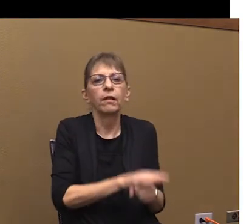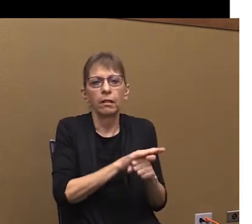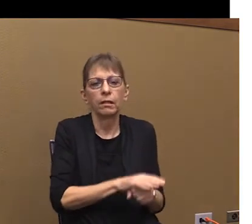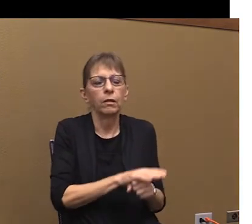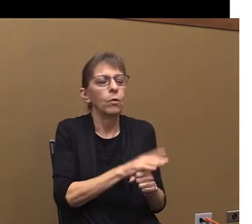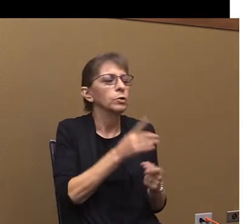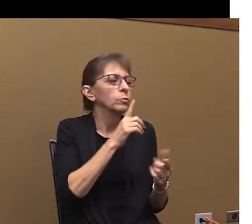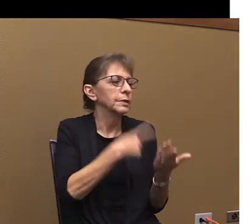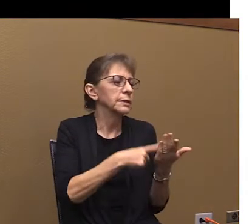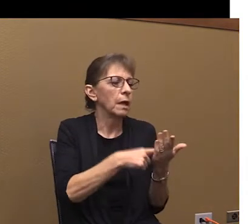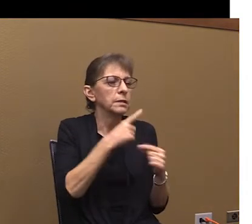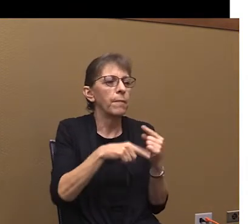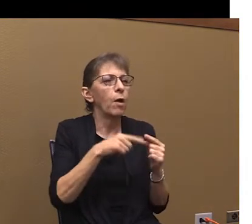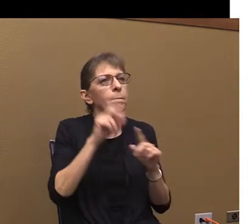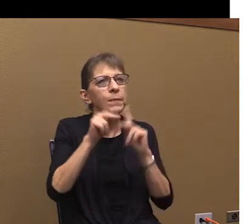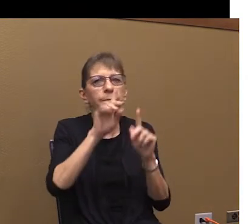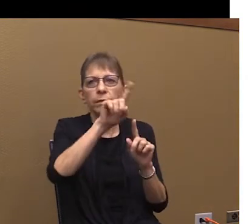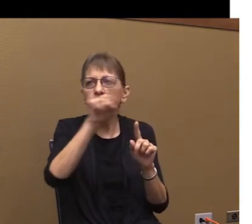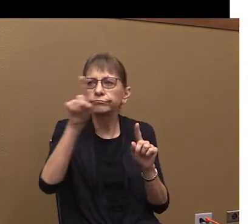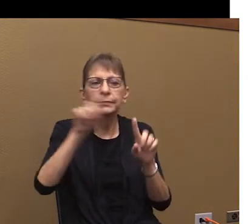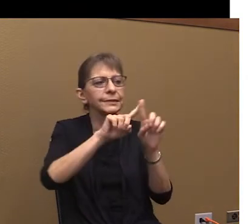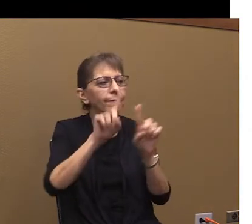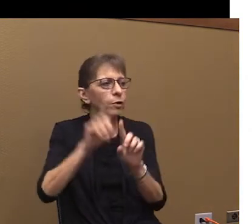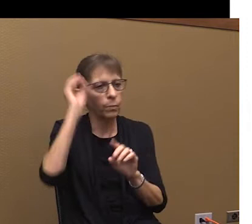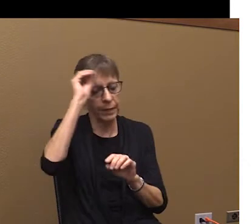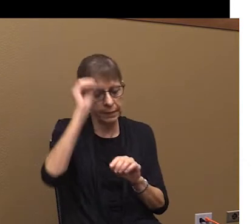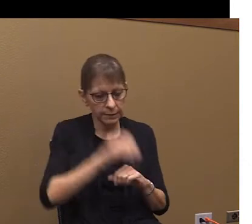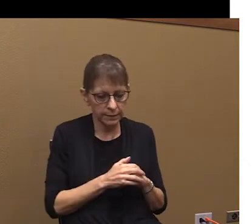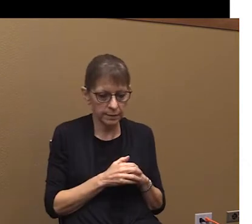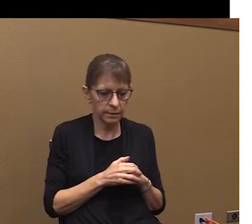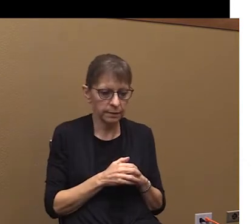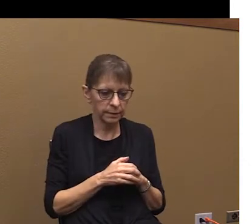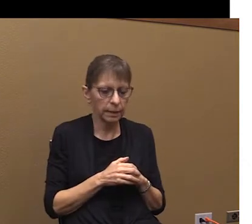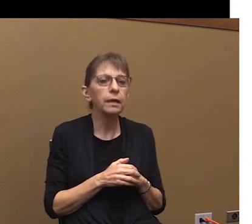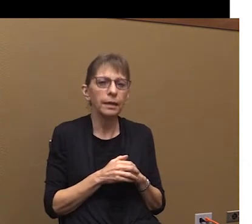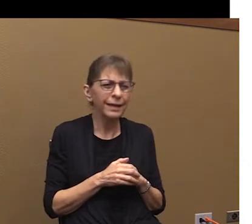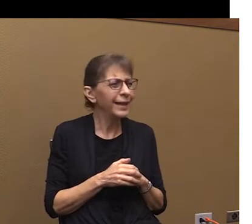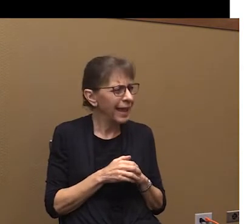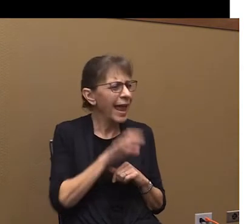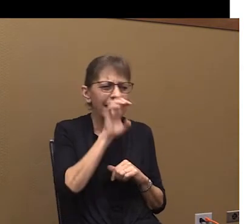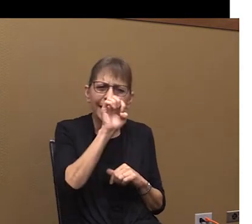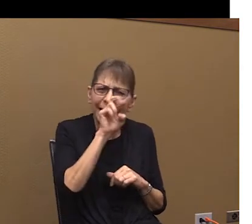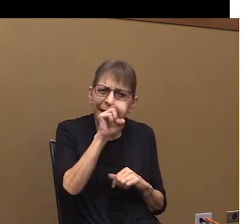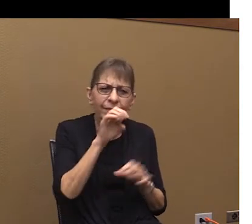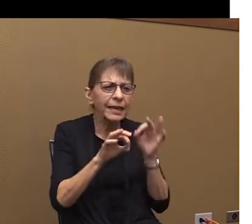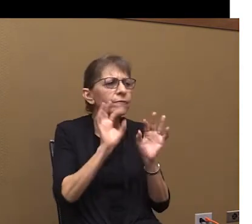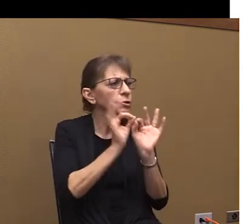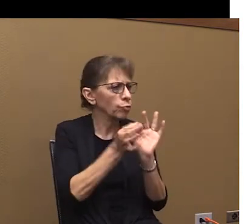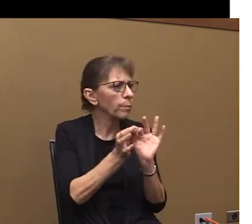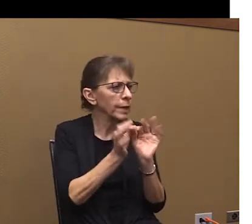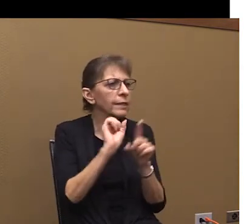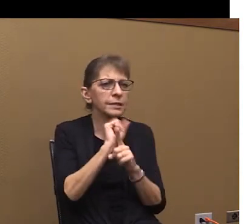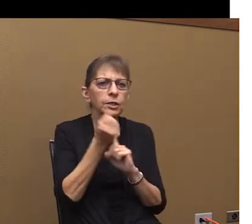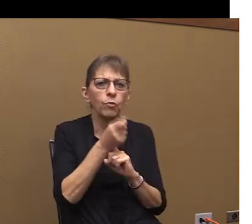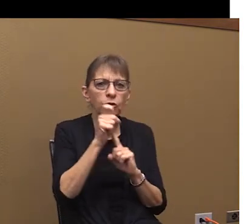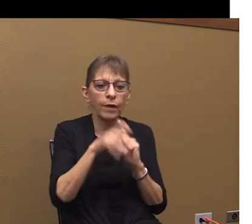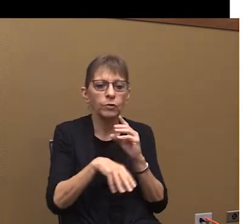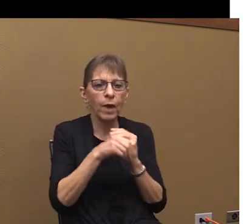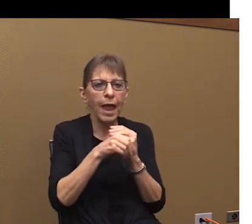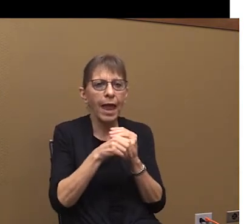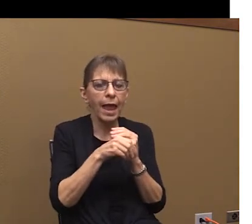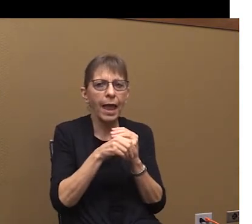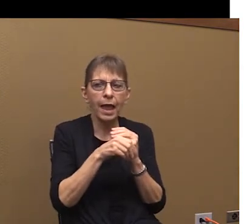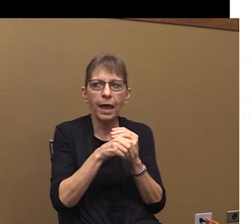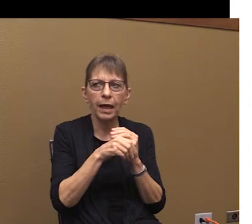up to it, so it's not a stressful discussion when you're talking about people having differences. And